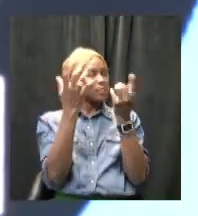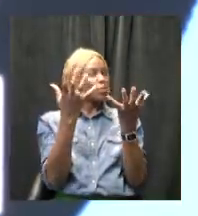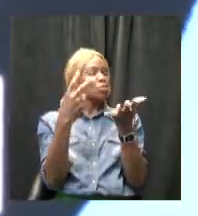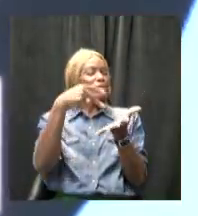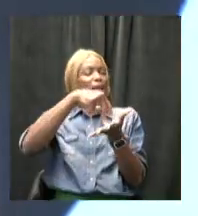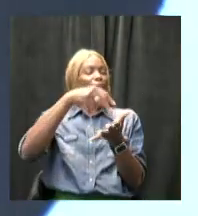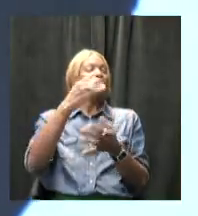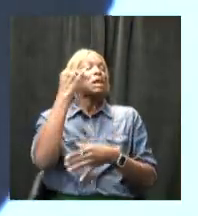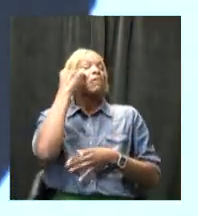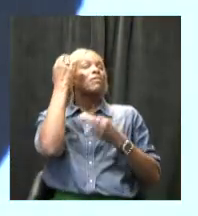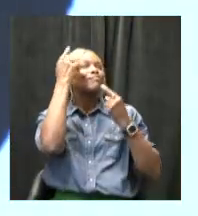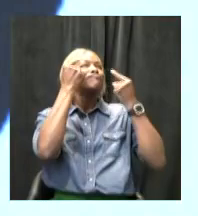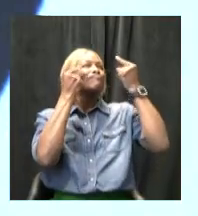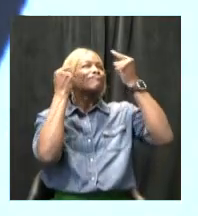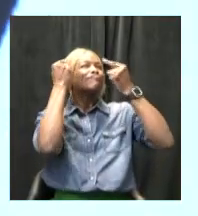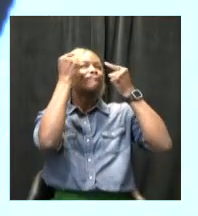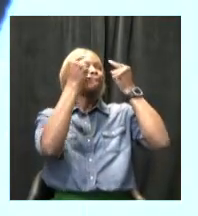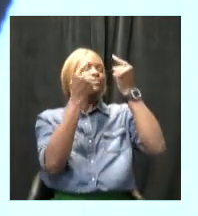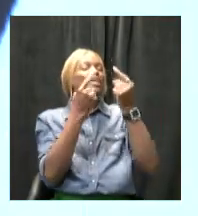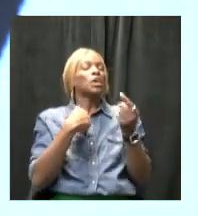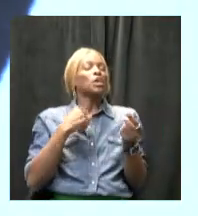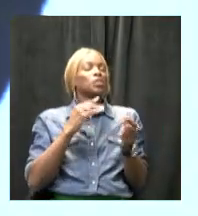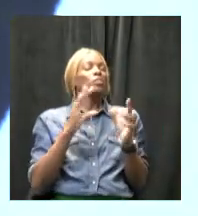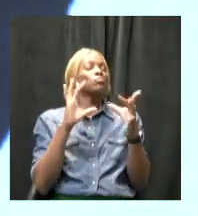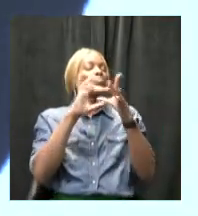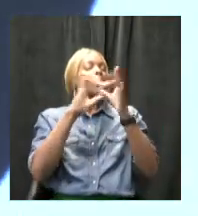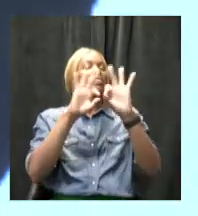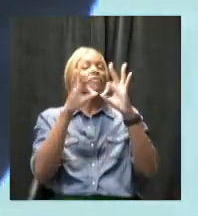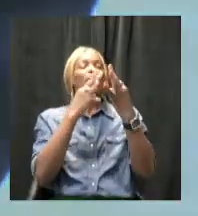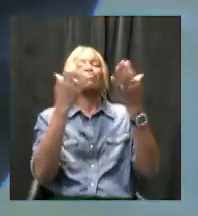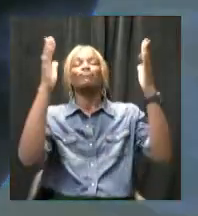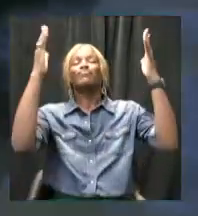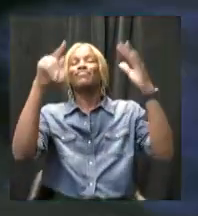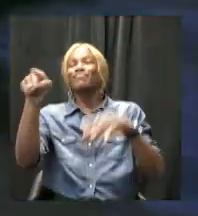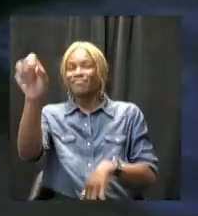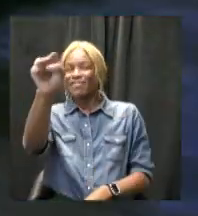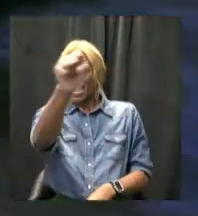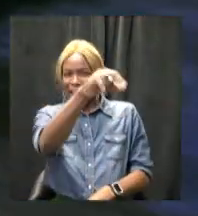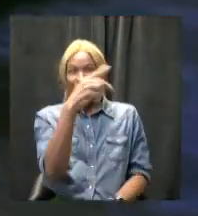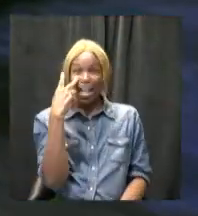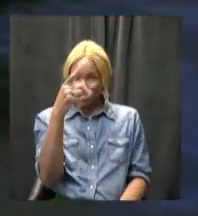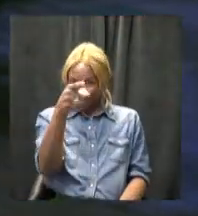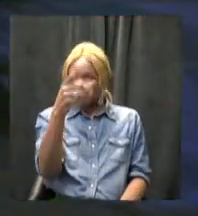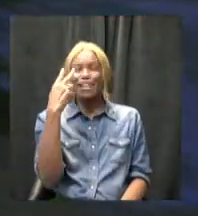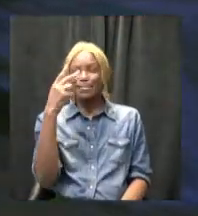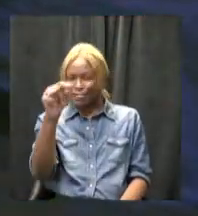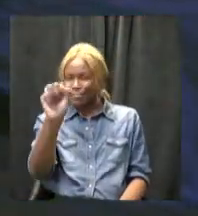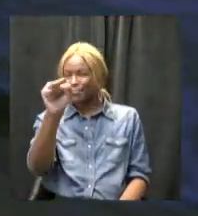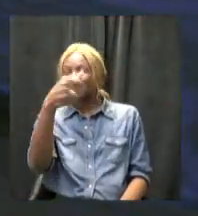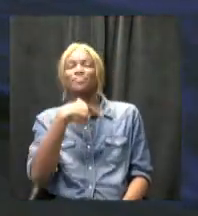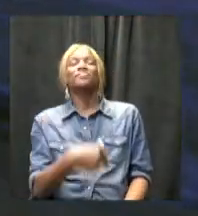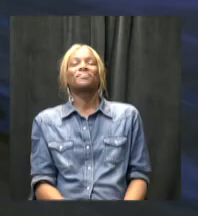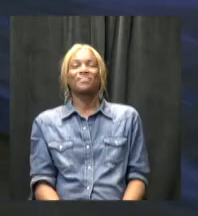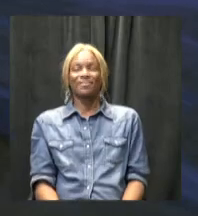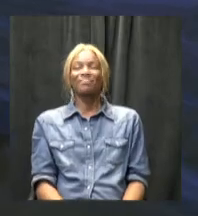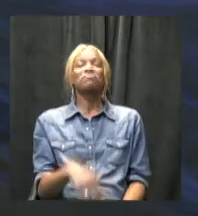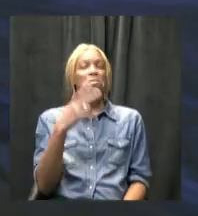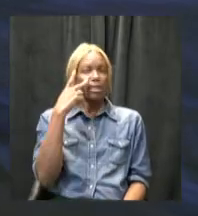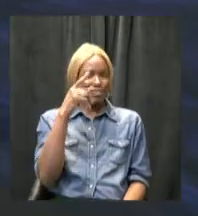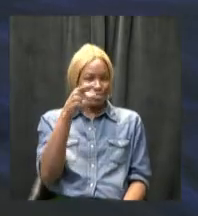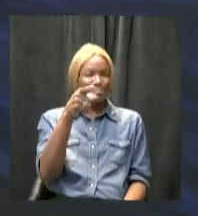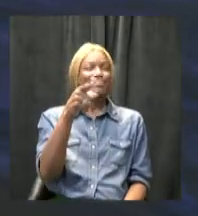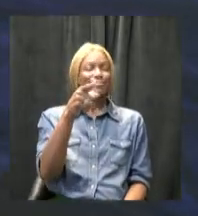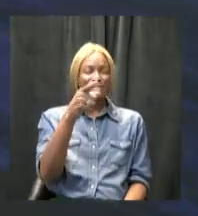too? Come on, if you're just thinking about it, you already part of the family. You want to stand too? Hey, girl. Yeah. I see you. Yeah, I see you.